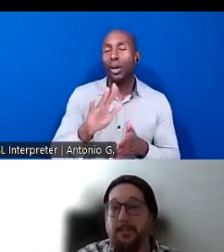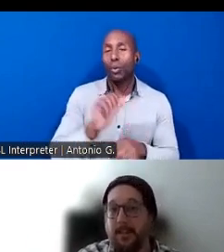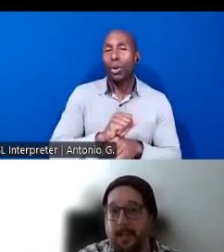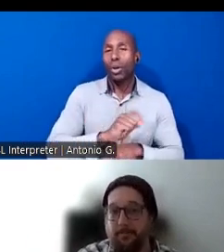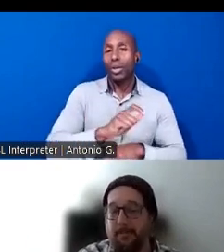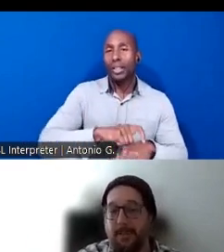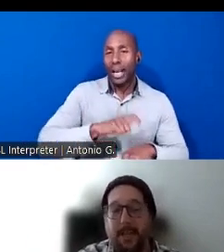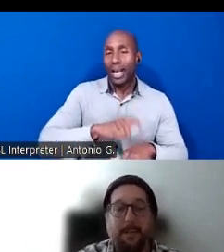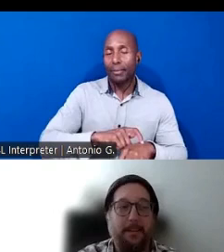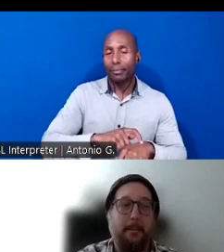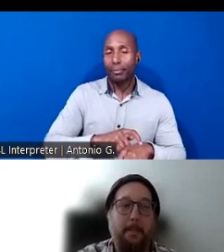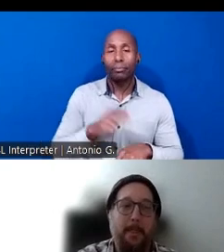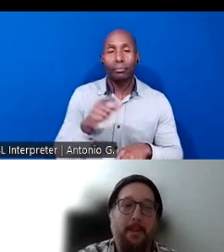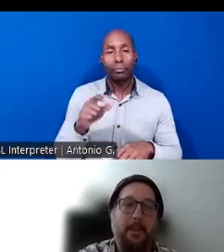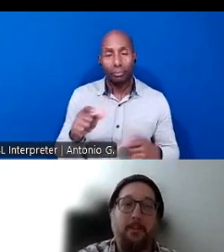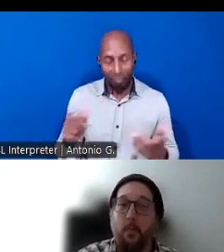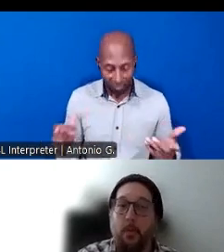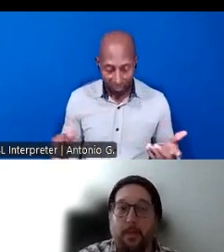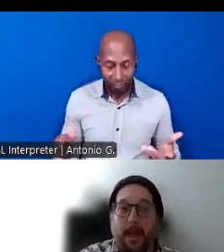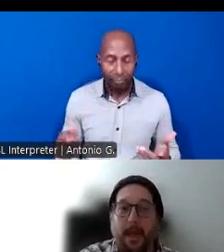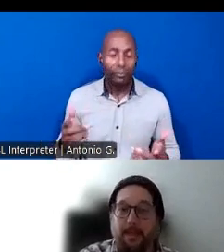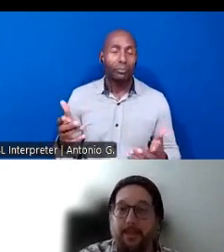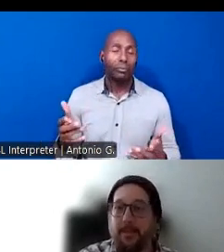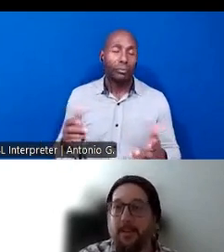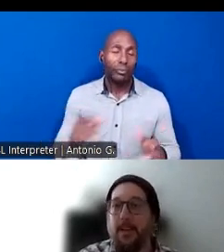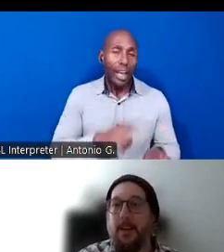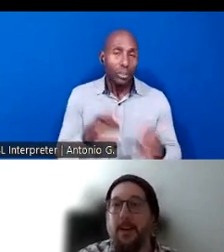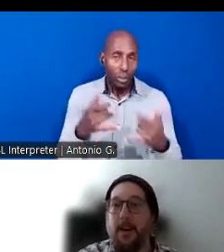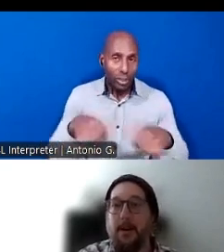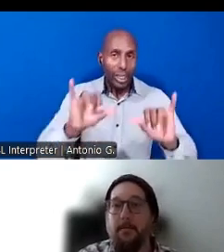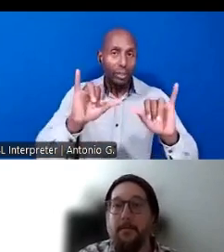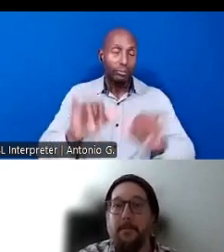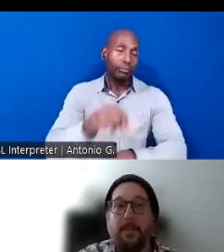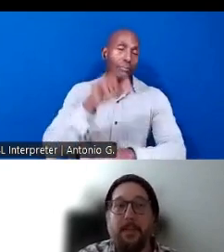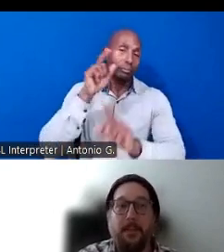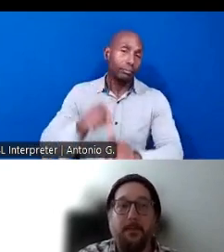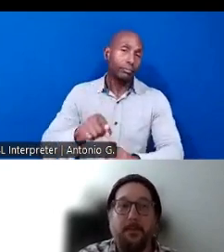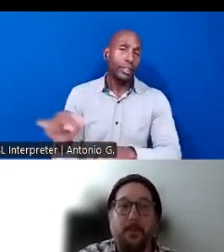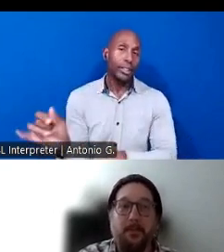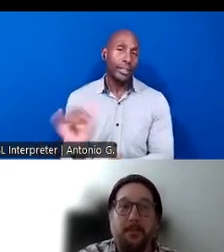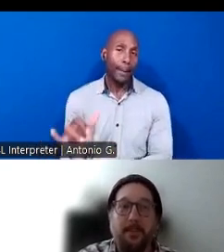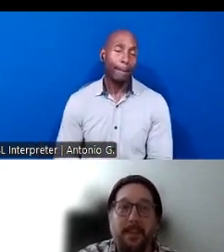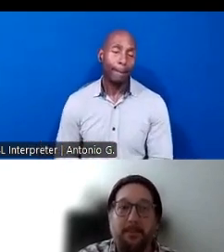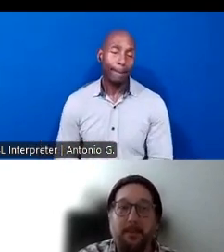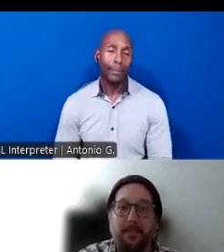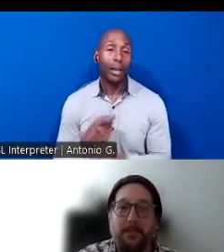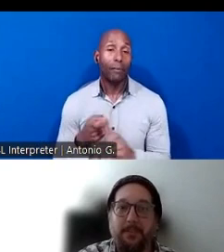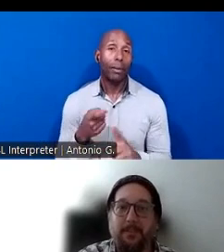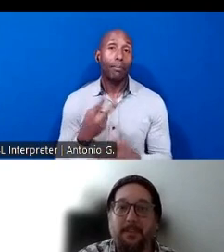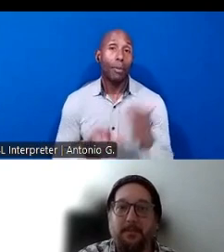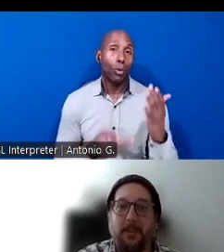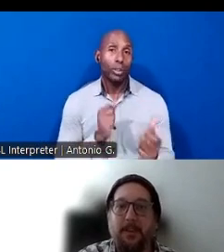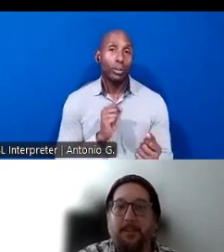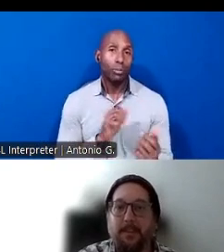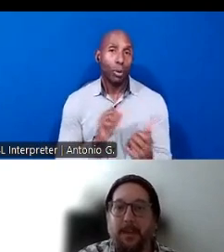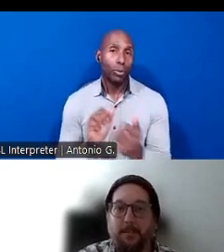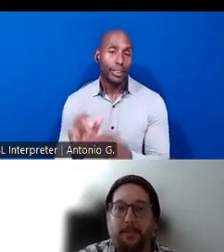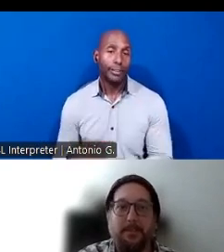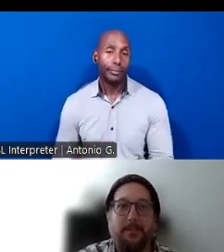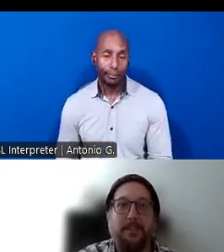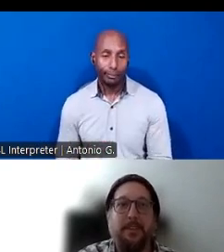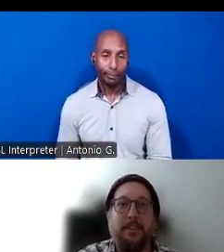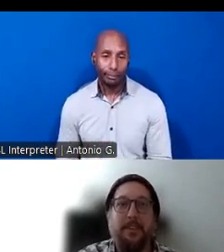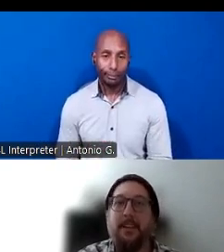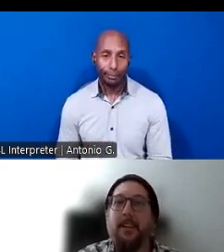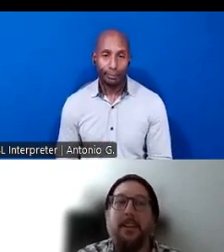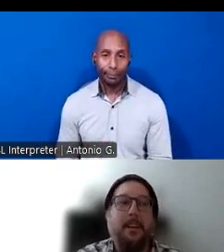come out the same in the end. So with that, we'll show some examples, real life